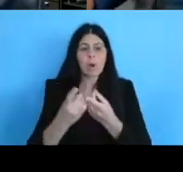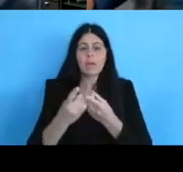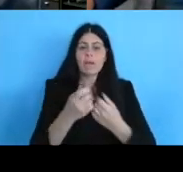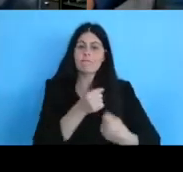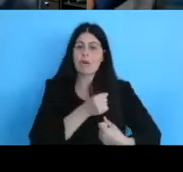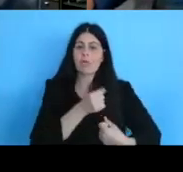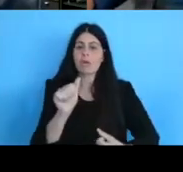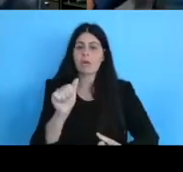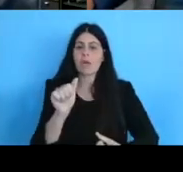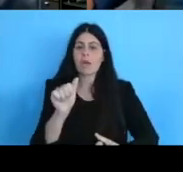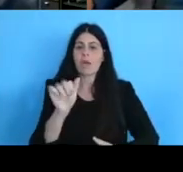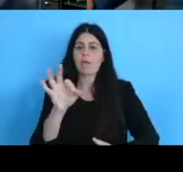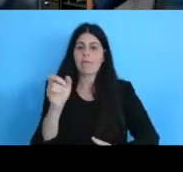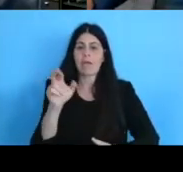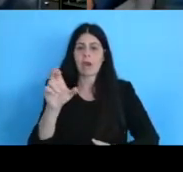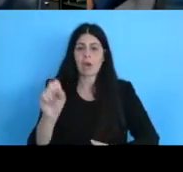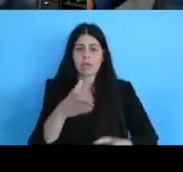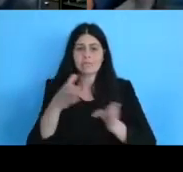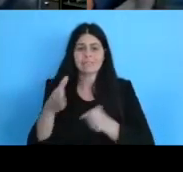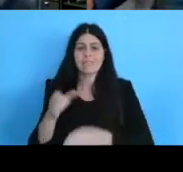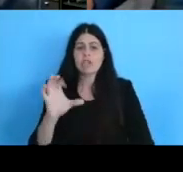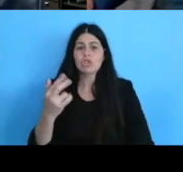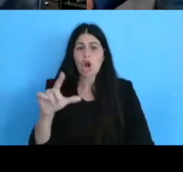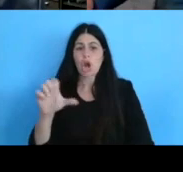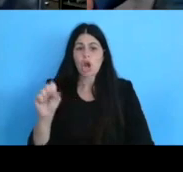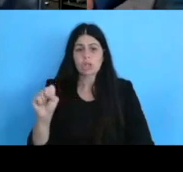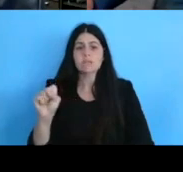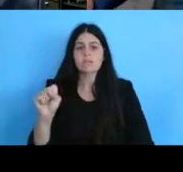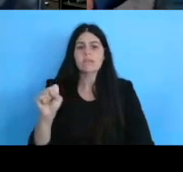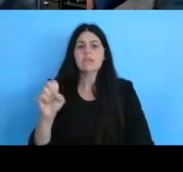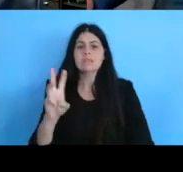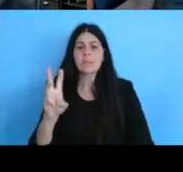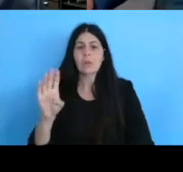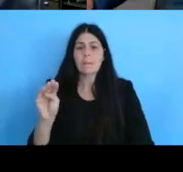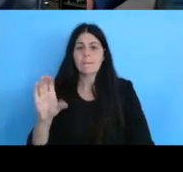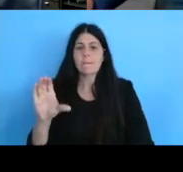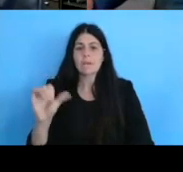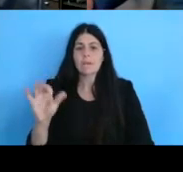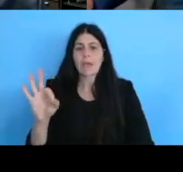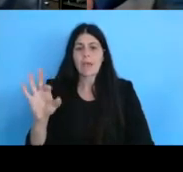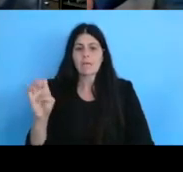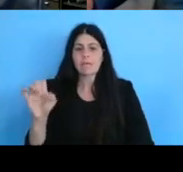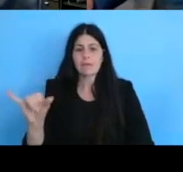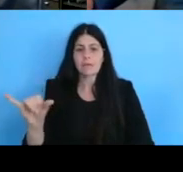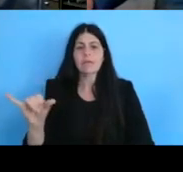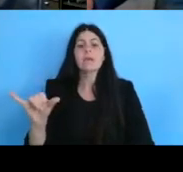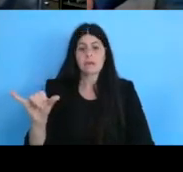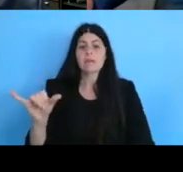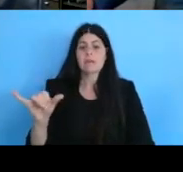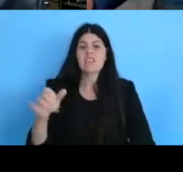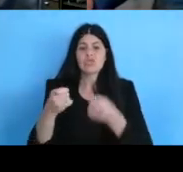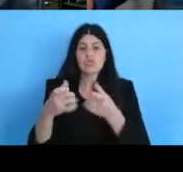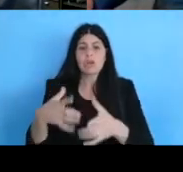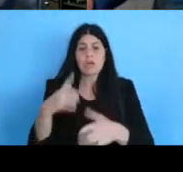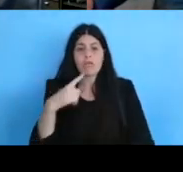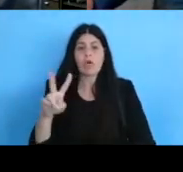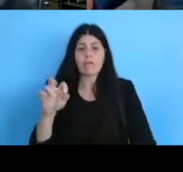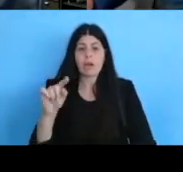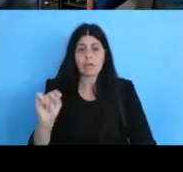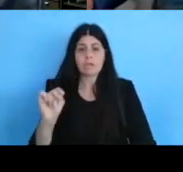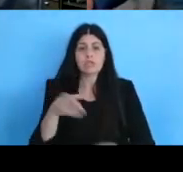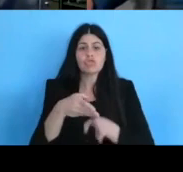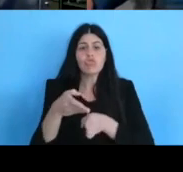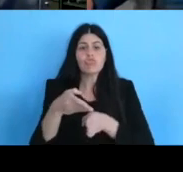W. McCaffrey, who is the Director of the Veterans Career Program at the Paralyzed Veterans of America. And we